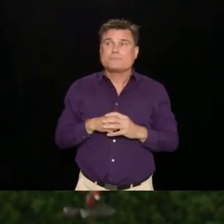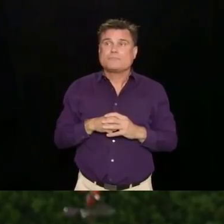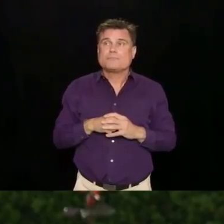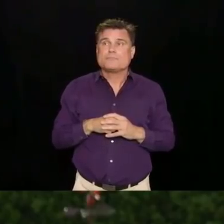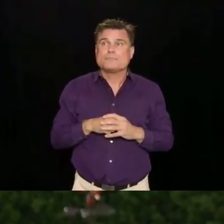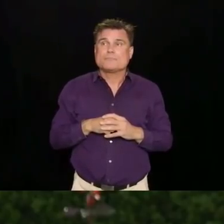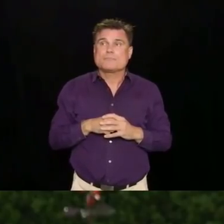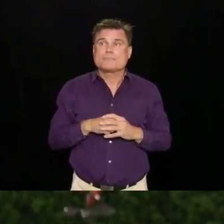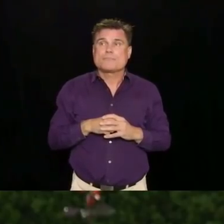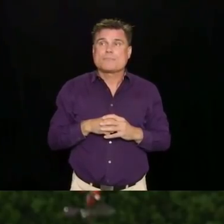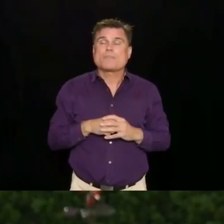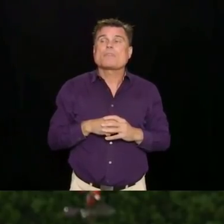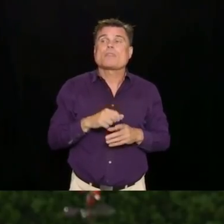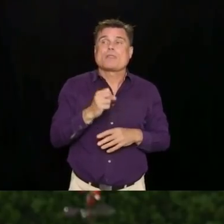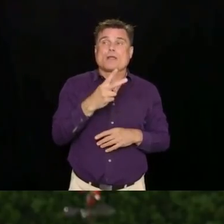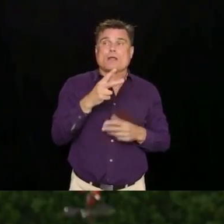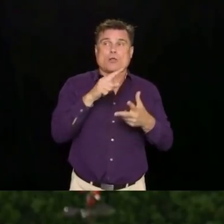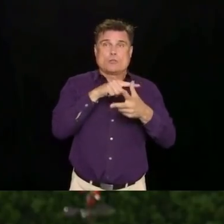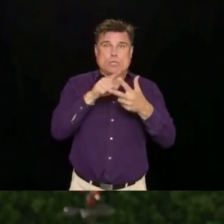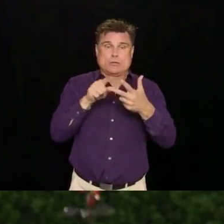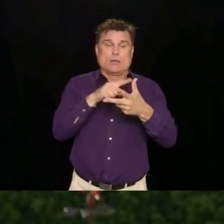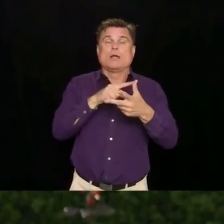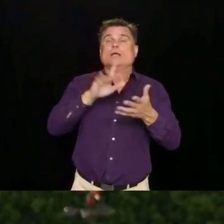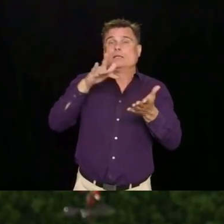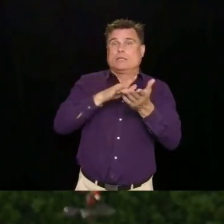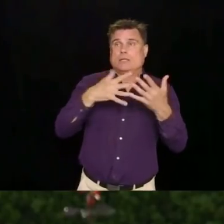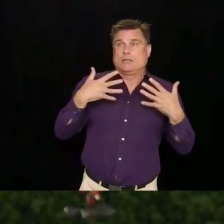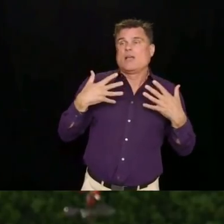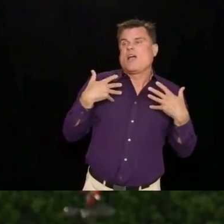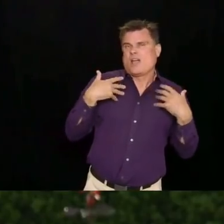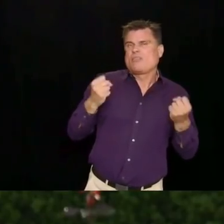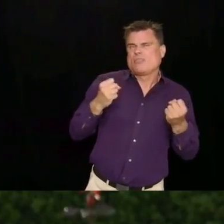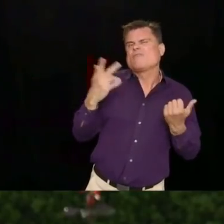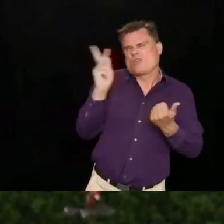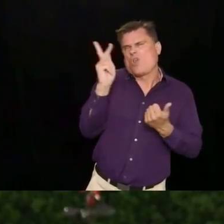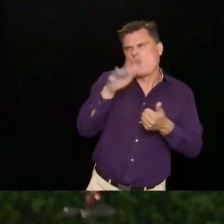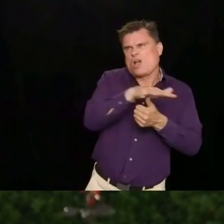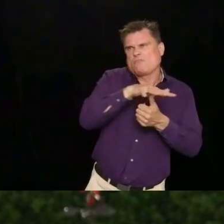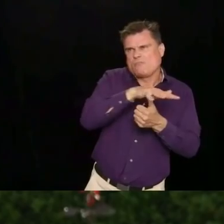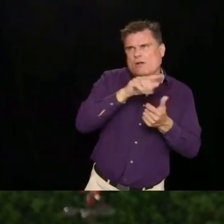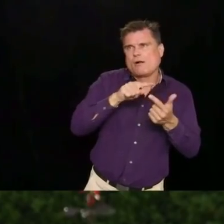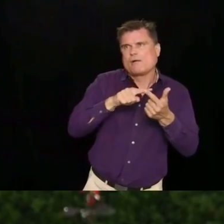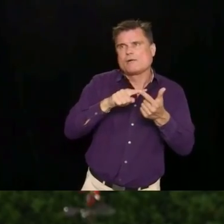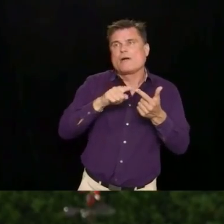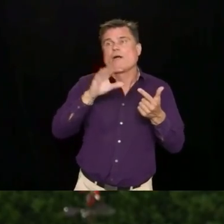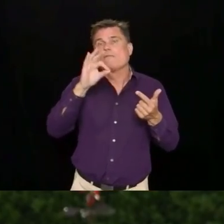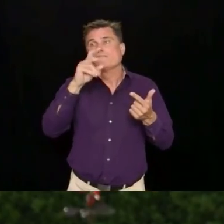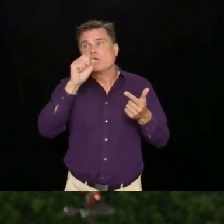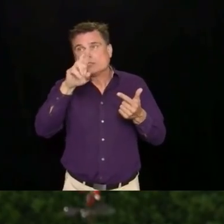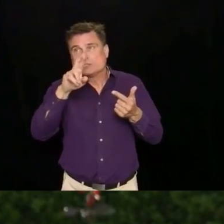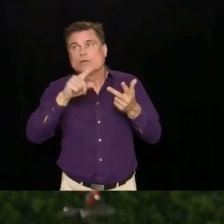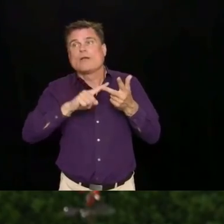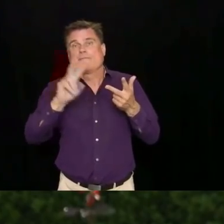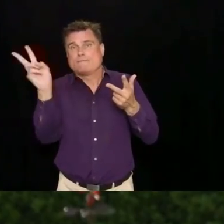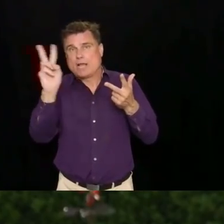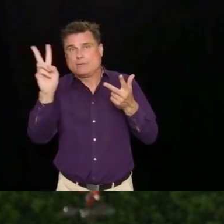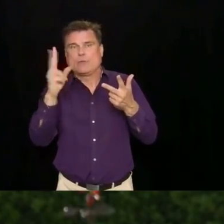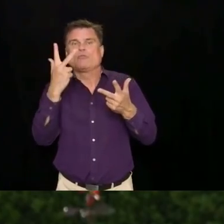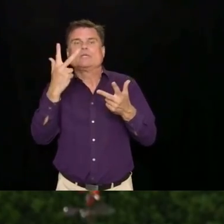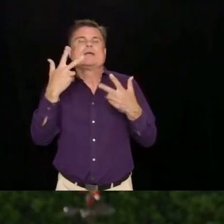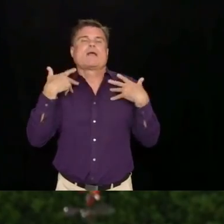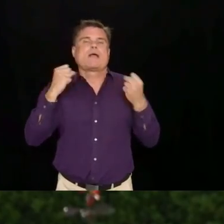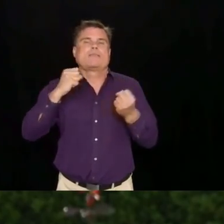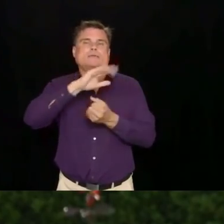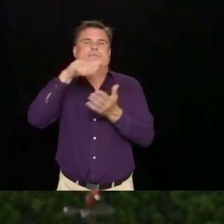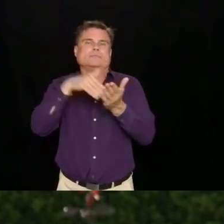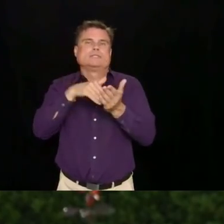3 health authorities in British Columbia: Interior Health, obviously, in Kelowna, Fraser Health, and Vancouver Coastal Health. And yet, this is the process,